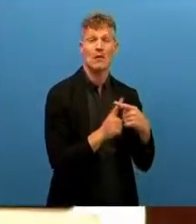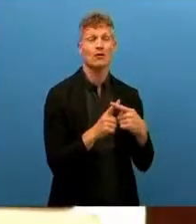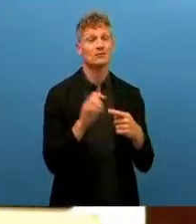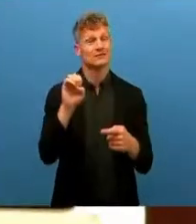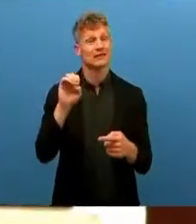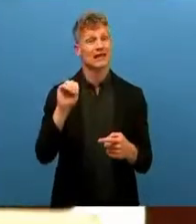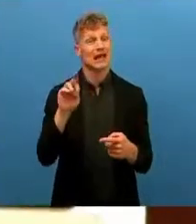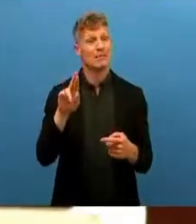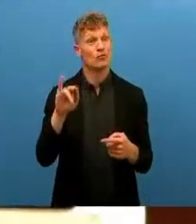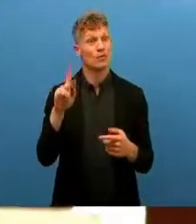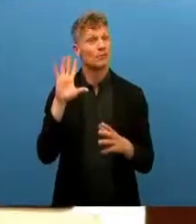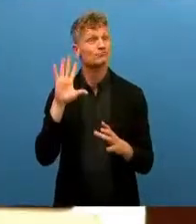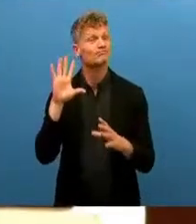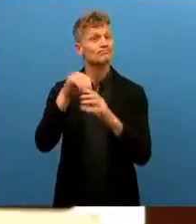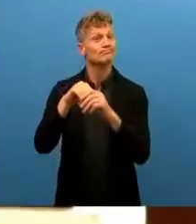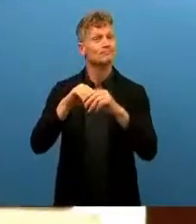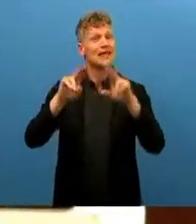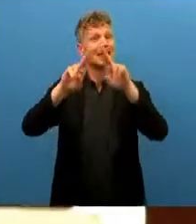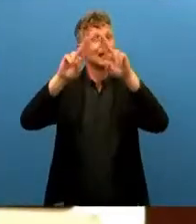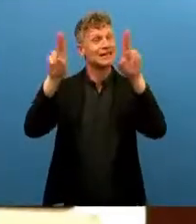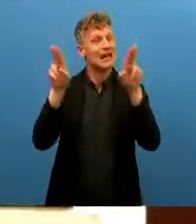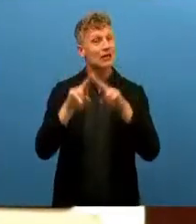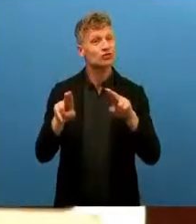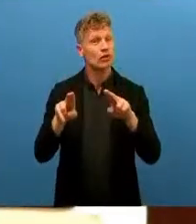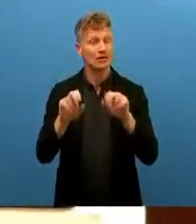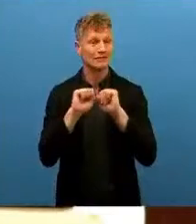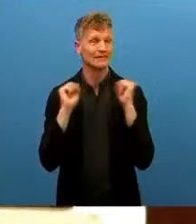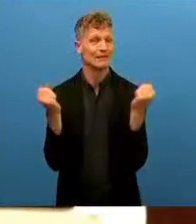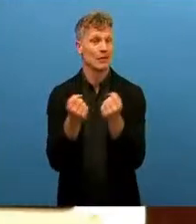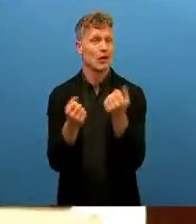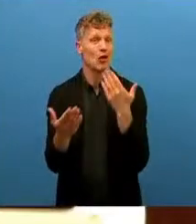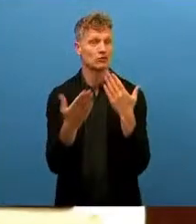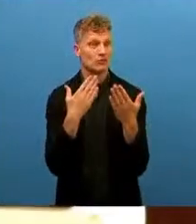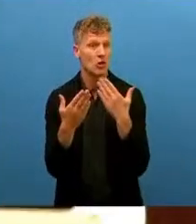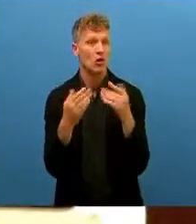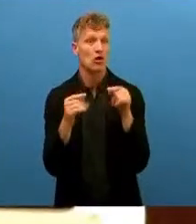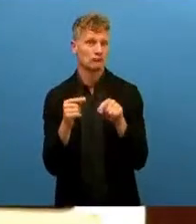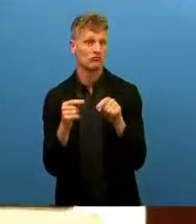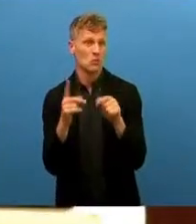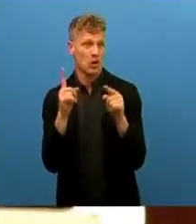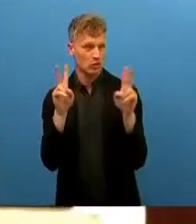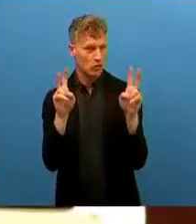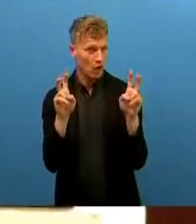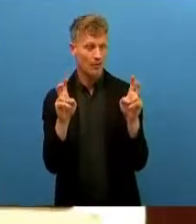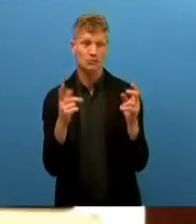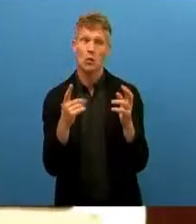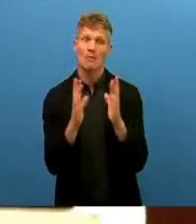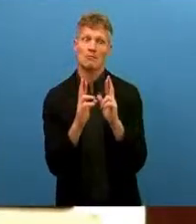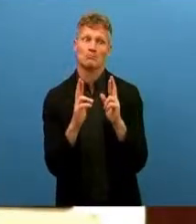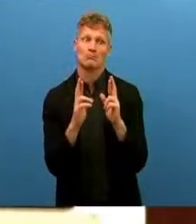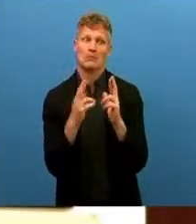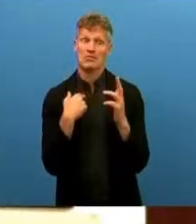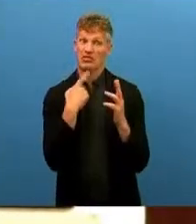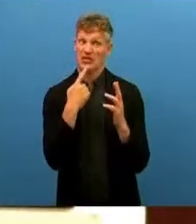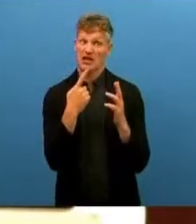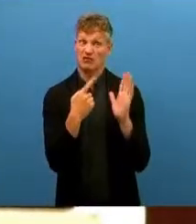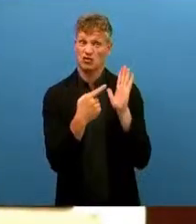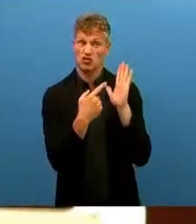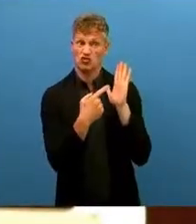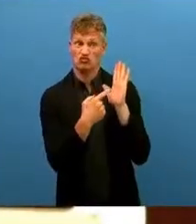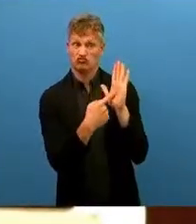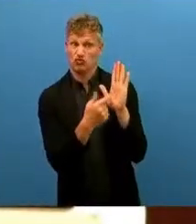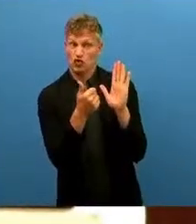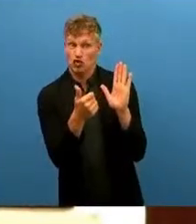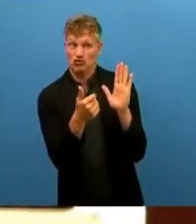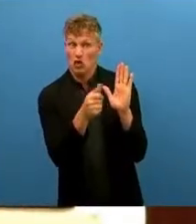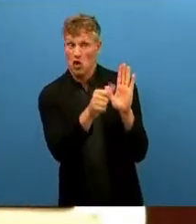international seminar on the topic and offered support in many ways. We can warmly recommend other states to make use of EMRIP's mandate to